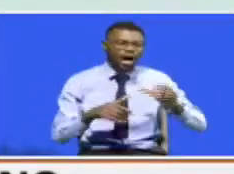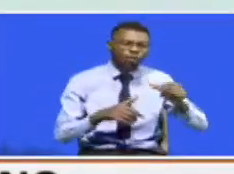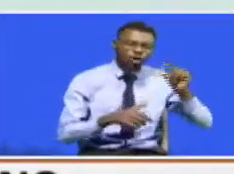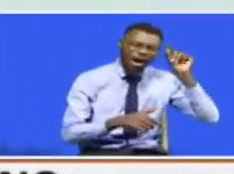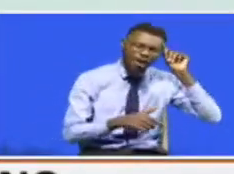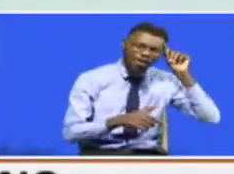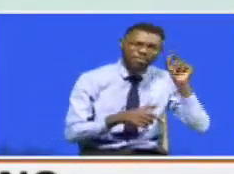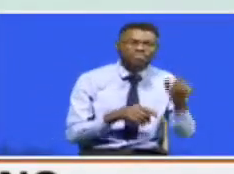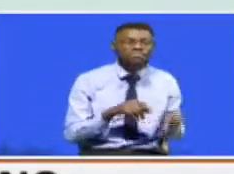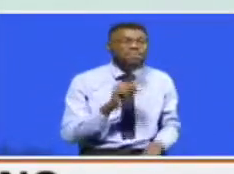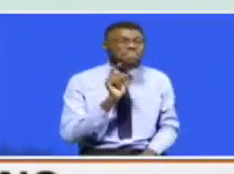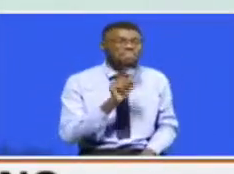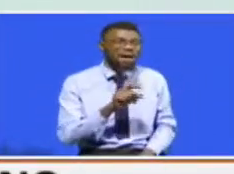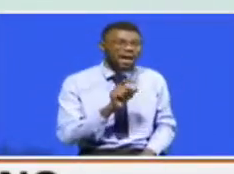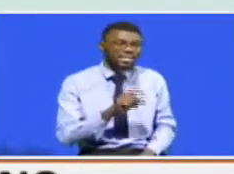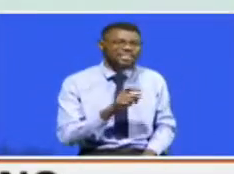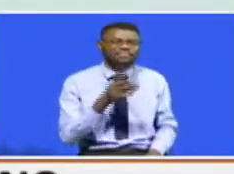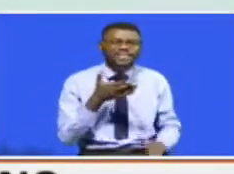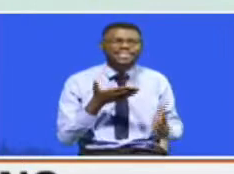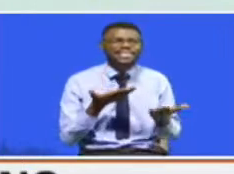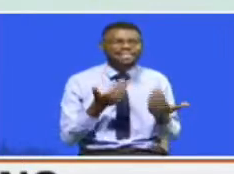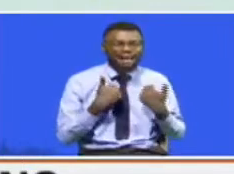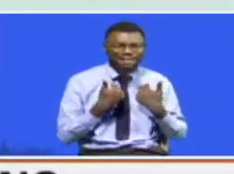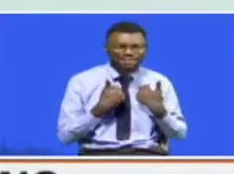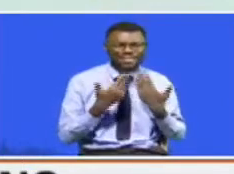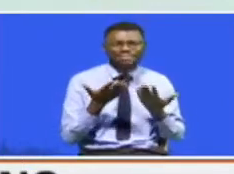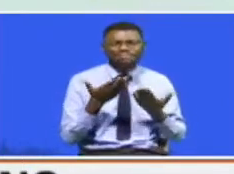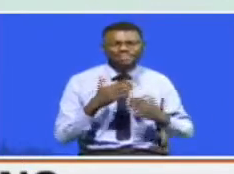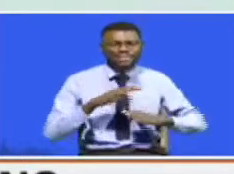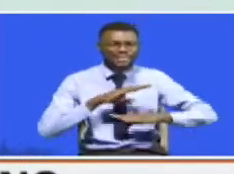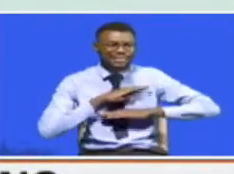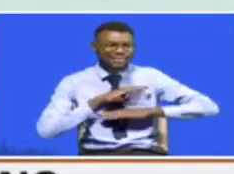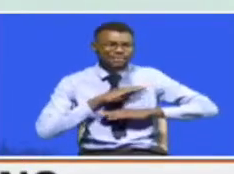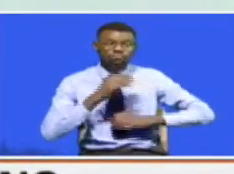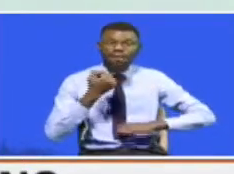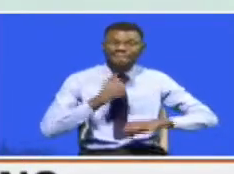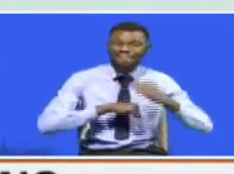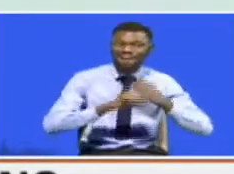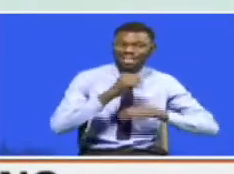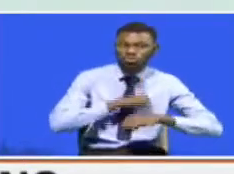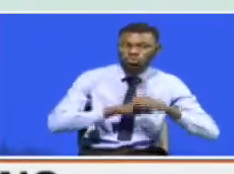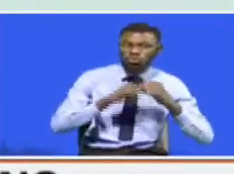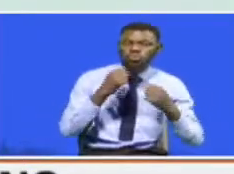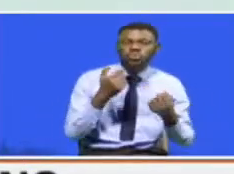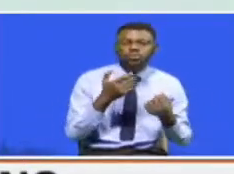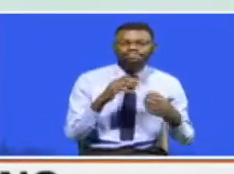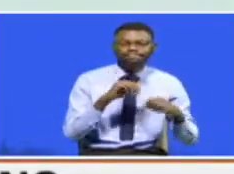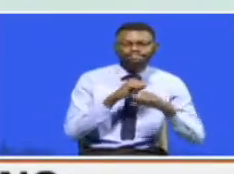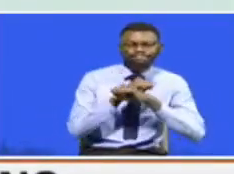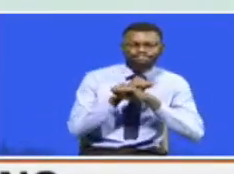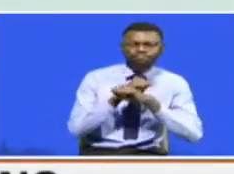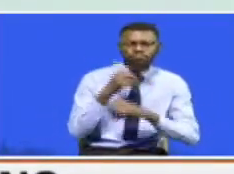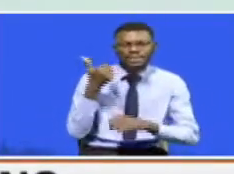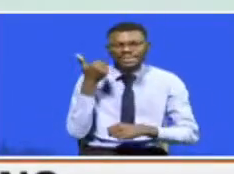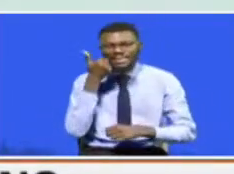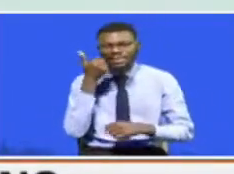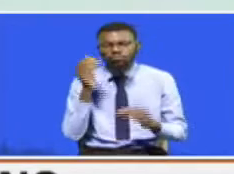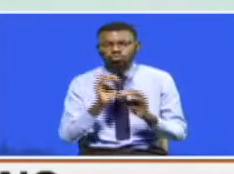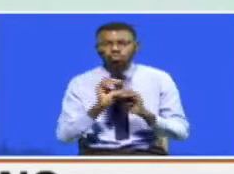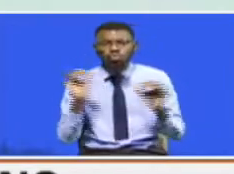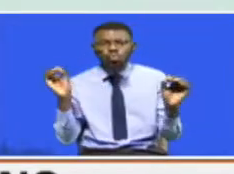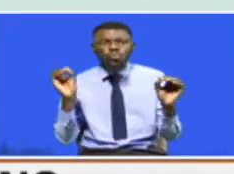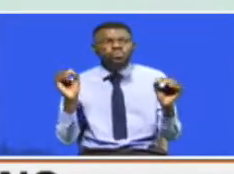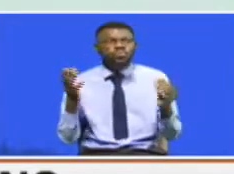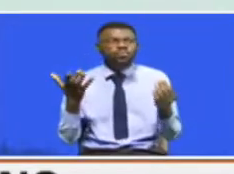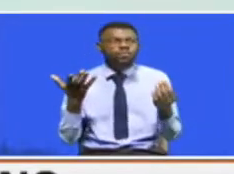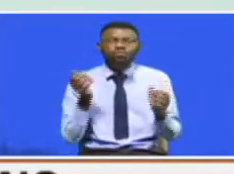that there is adequate measures that will mitigate any form of diseases, any form of loss of